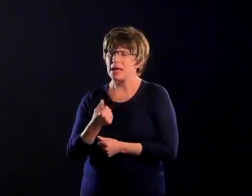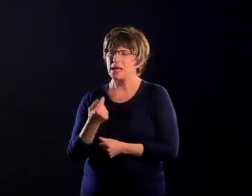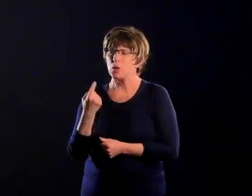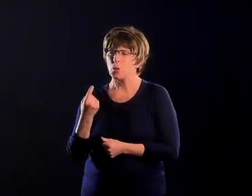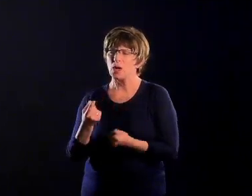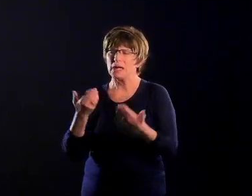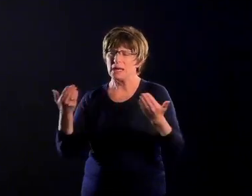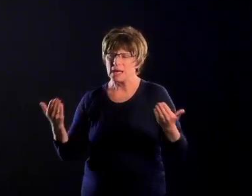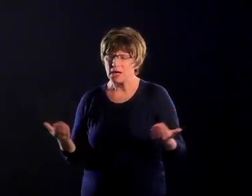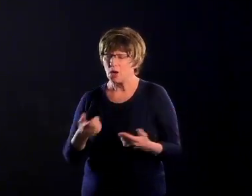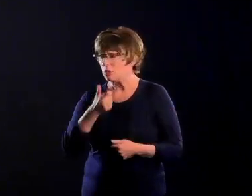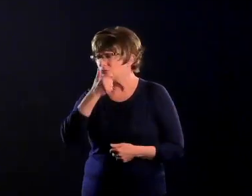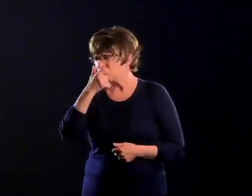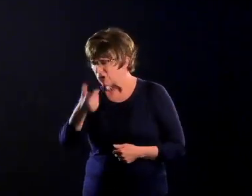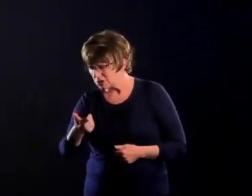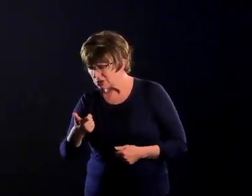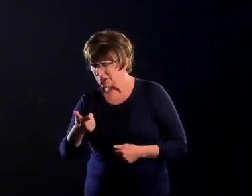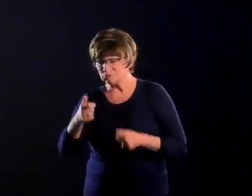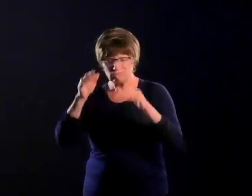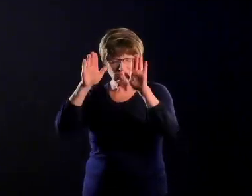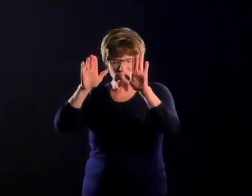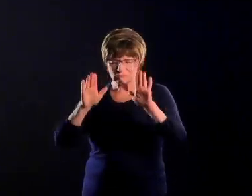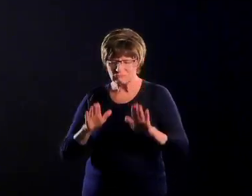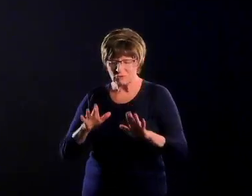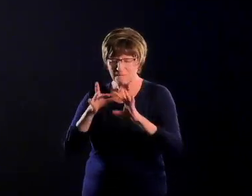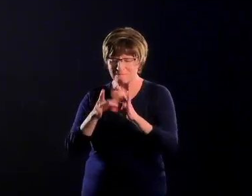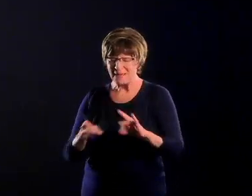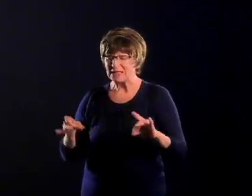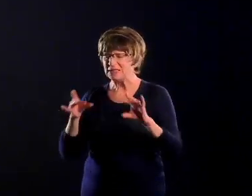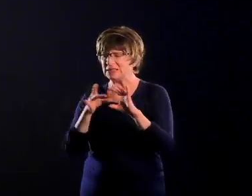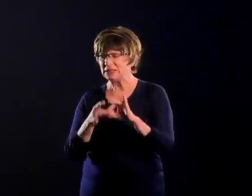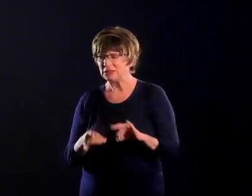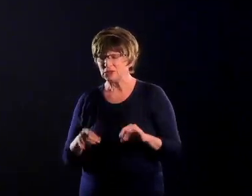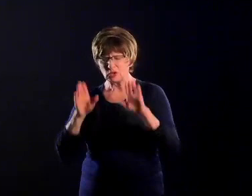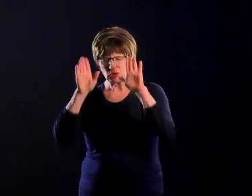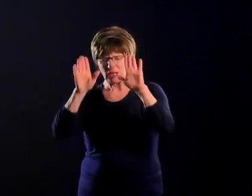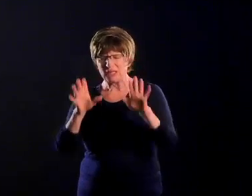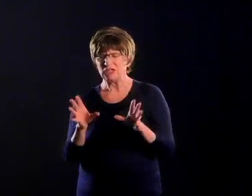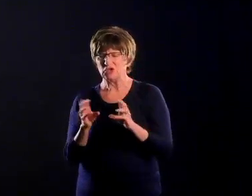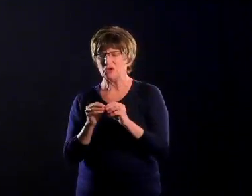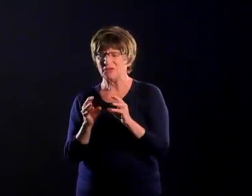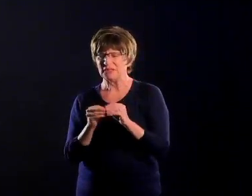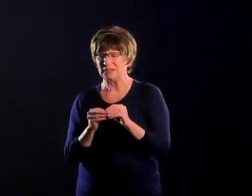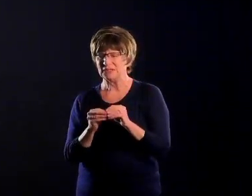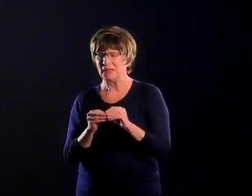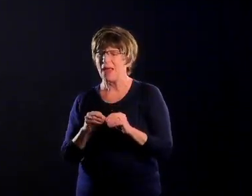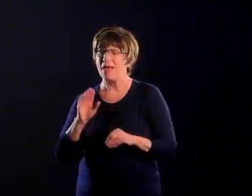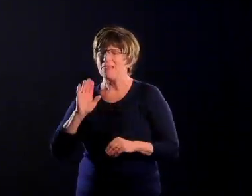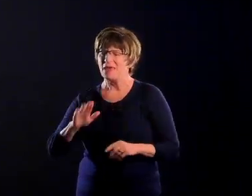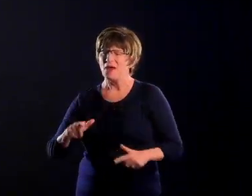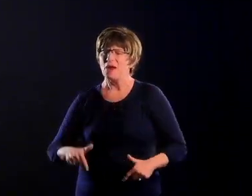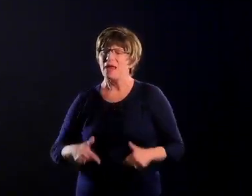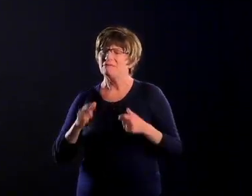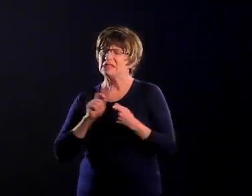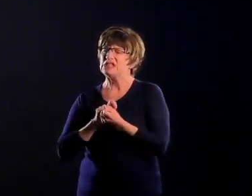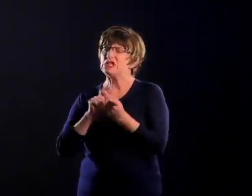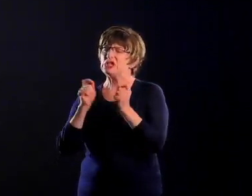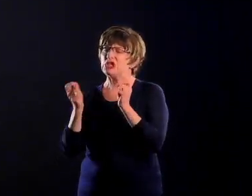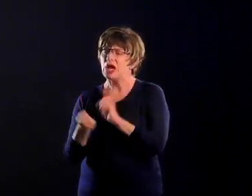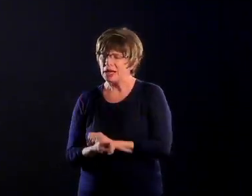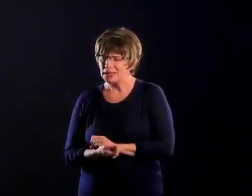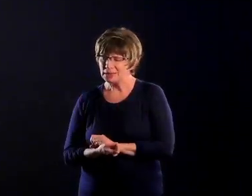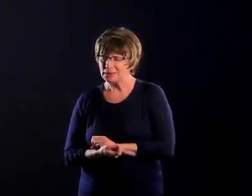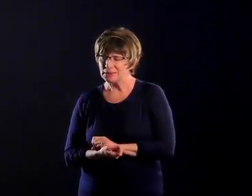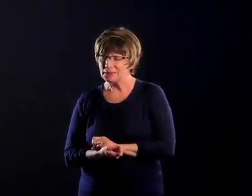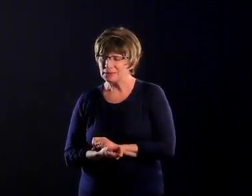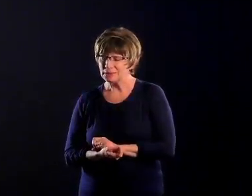this wonderful message, this great service, Lord, that their life would be changed. Their life would